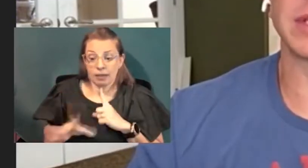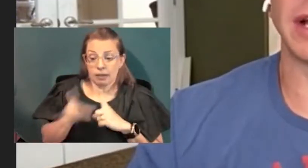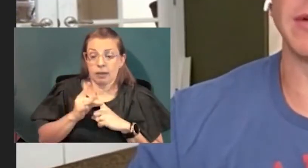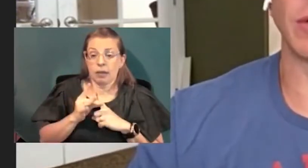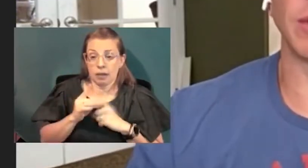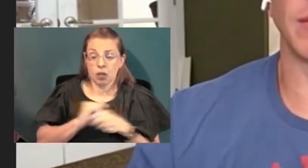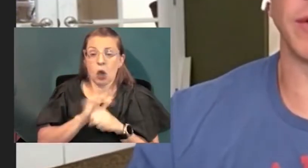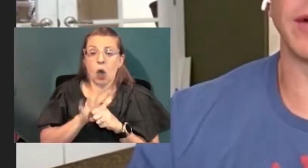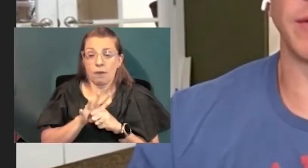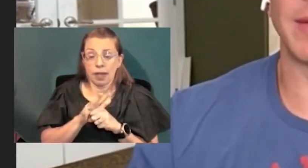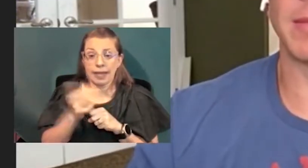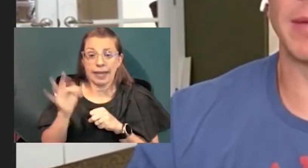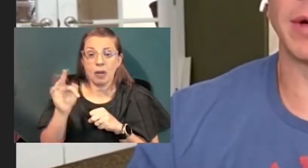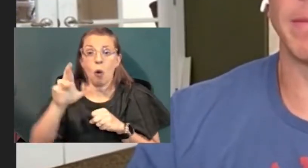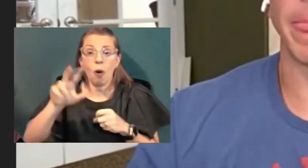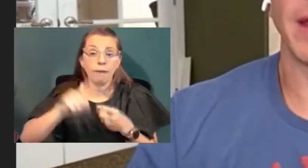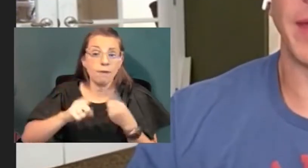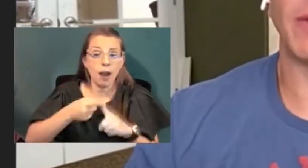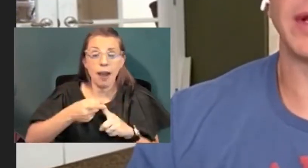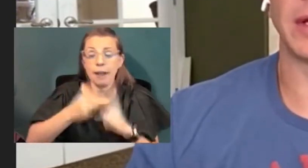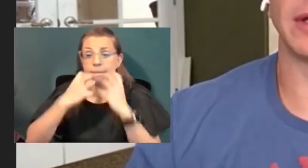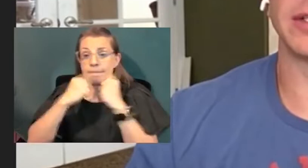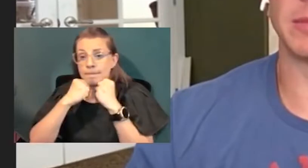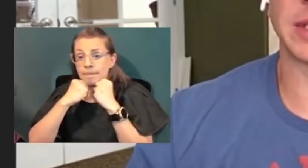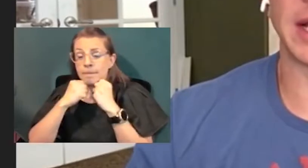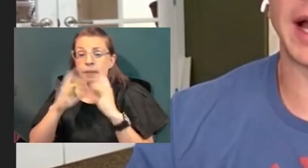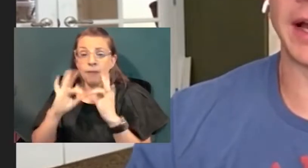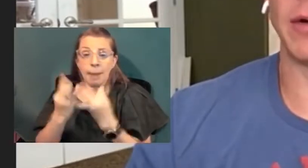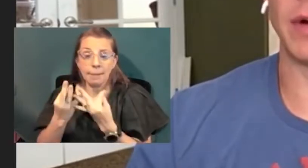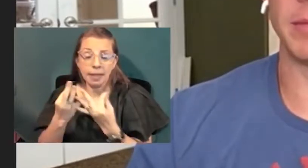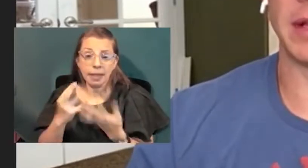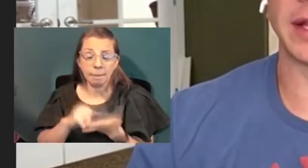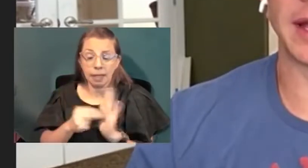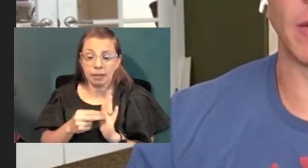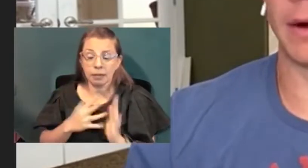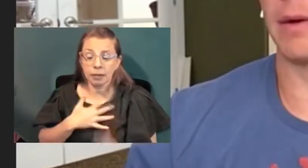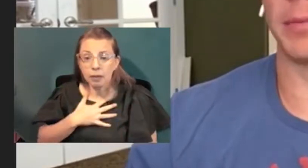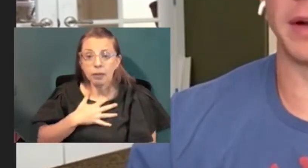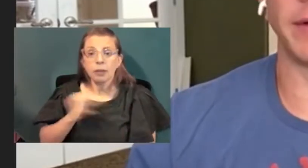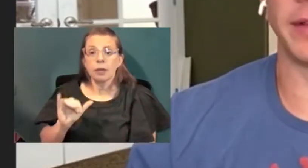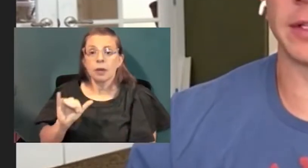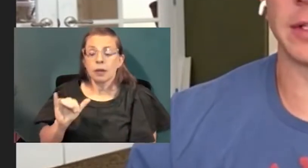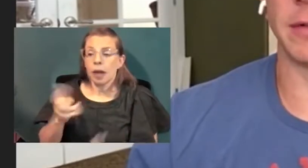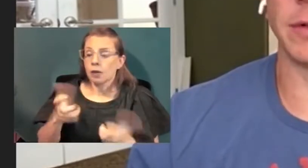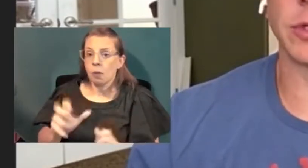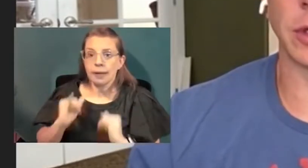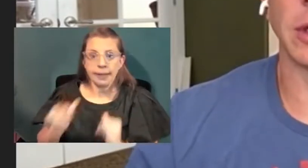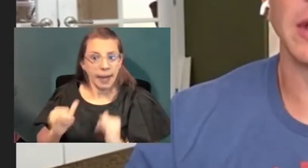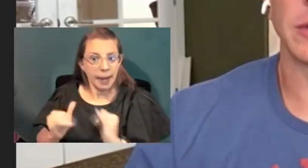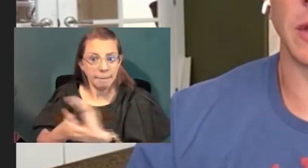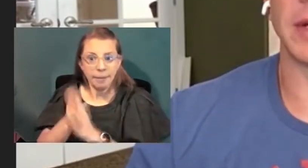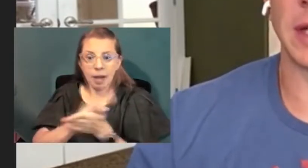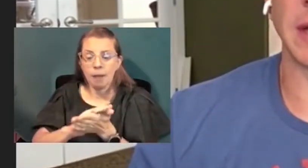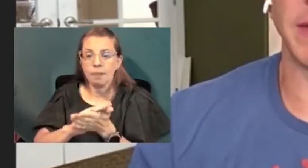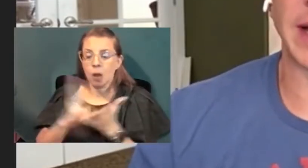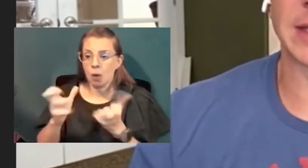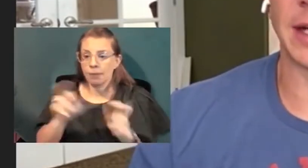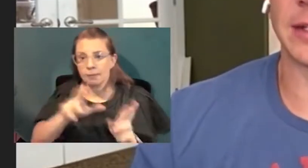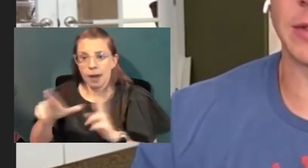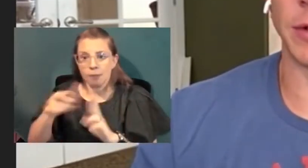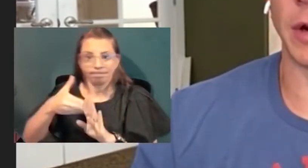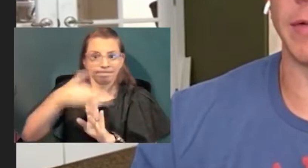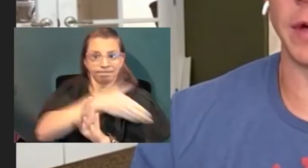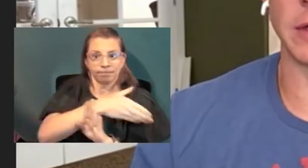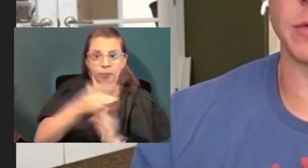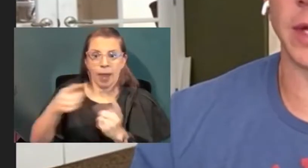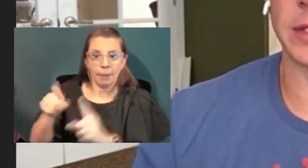either themselves or with a friend or family member, that would encourage them to say, I don't want to be like that, or I want to prevent this in the future, so I'm going to get